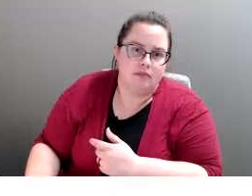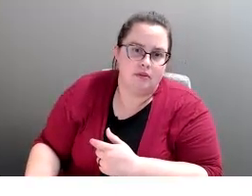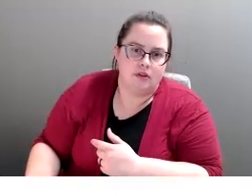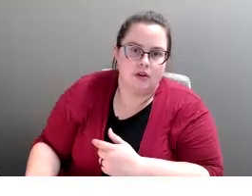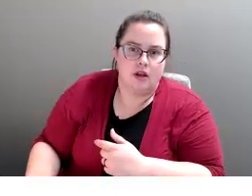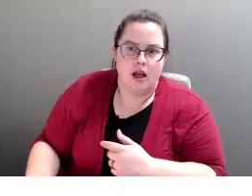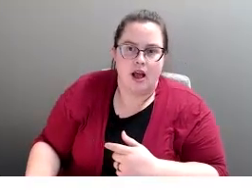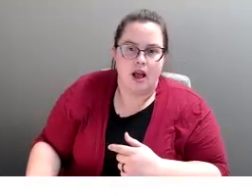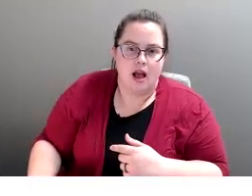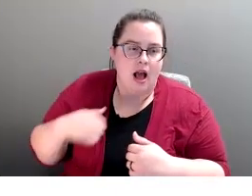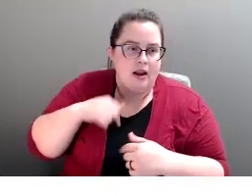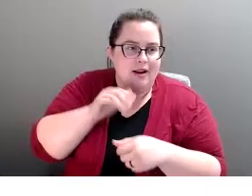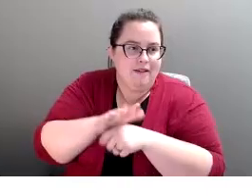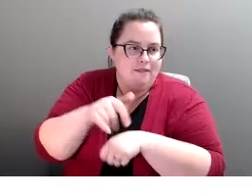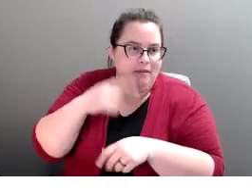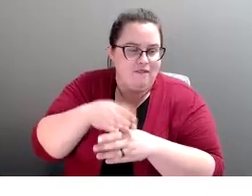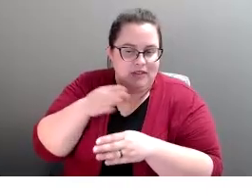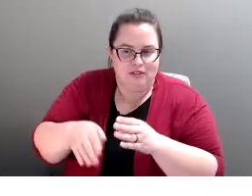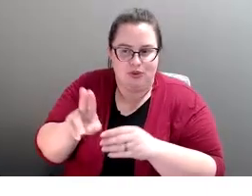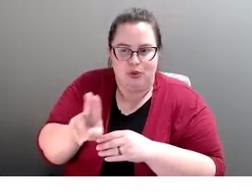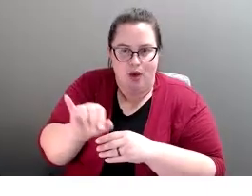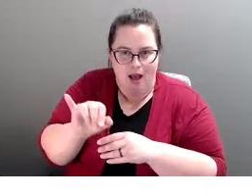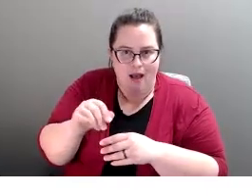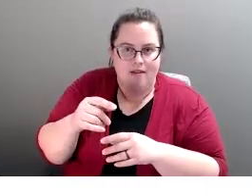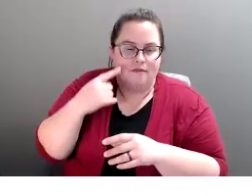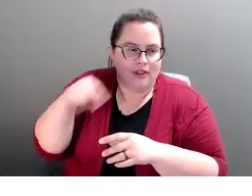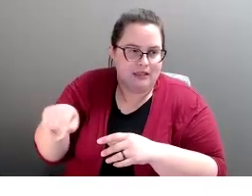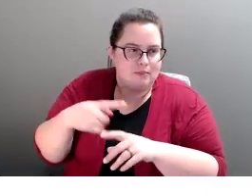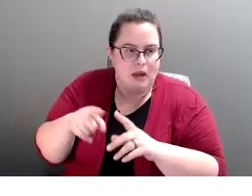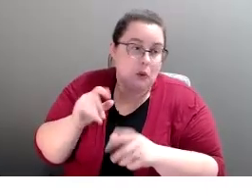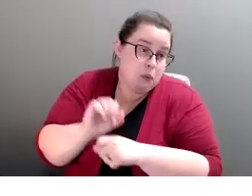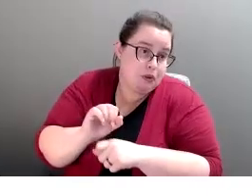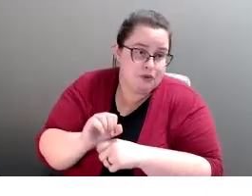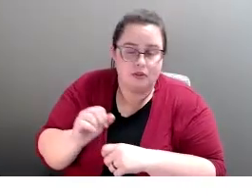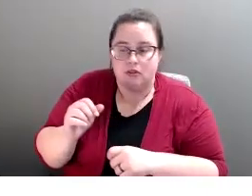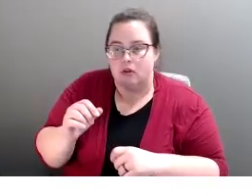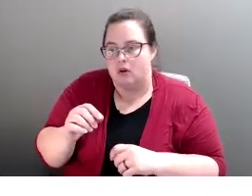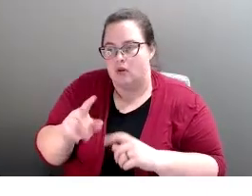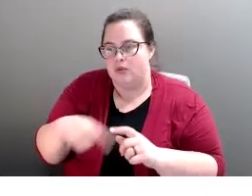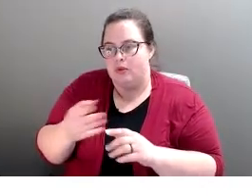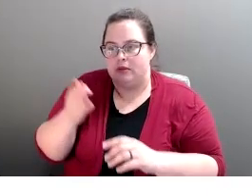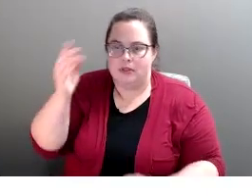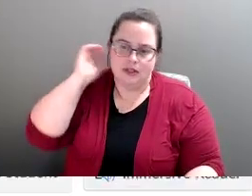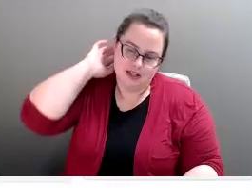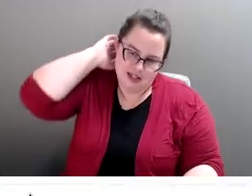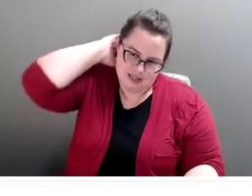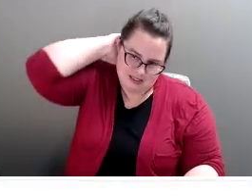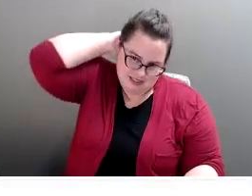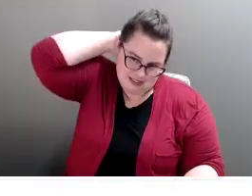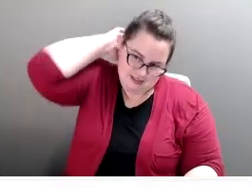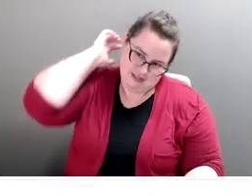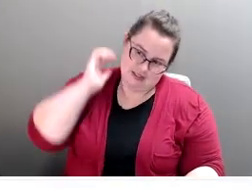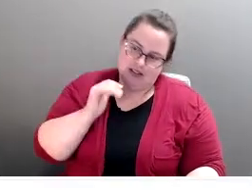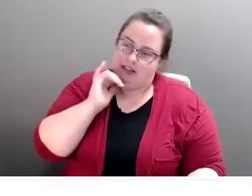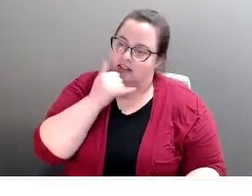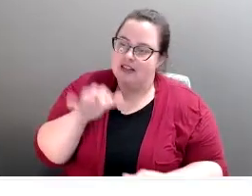works and I'll show that. But basically, once we submit the assignment here, oh wait, oh I did it again, You Rio. did it where you You didn't